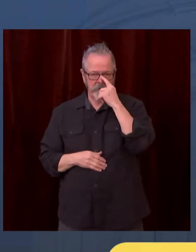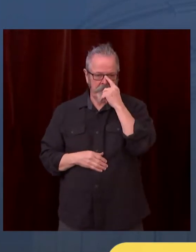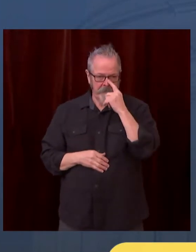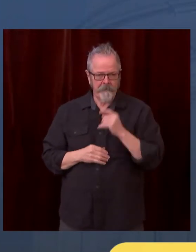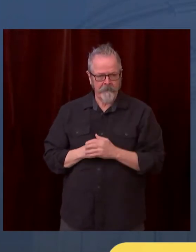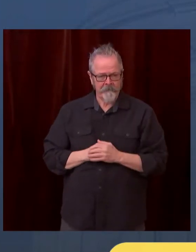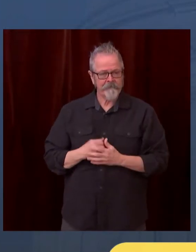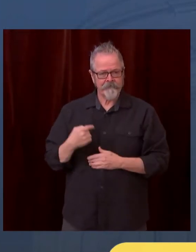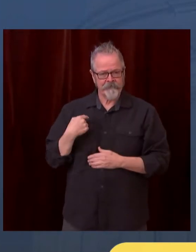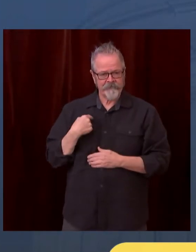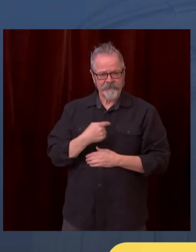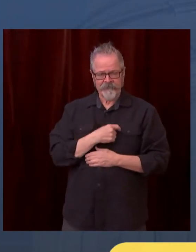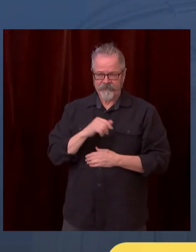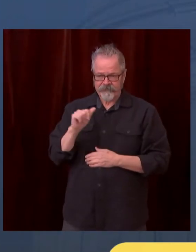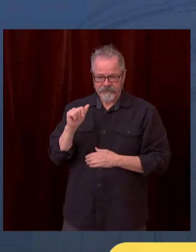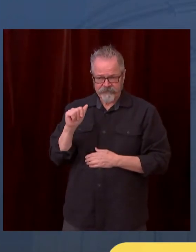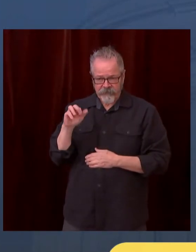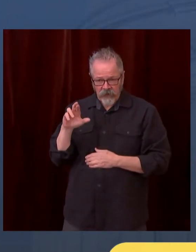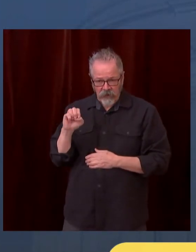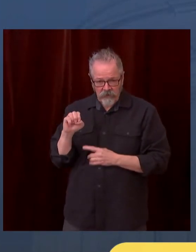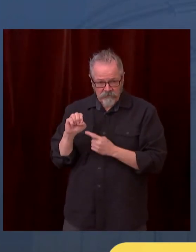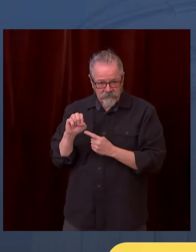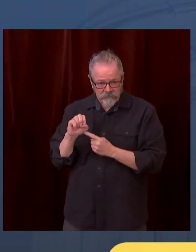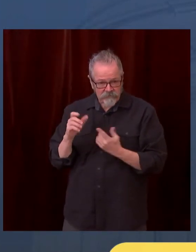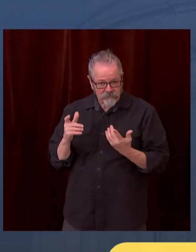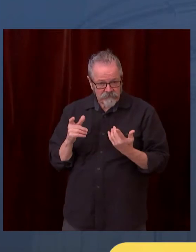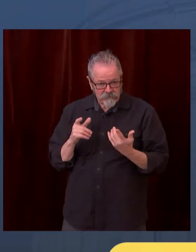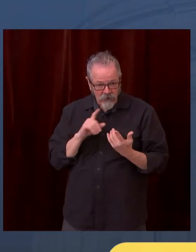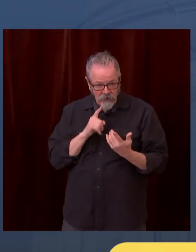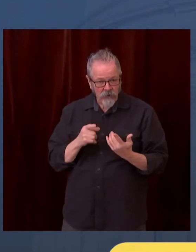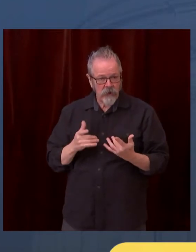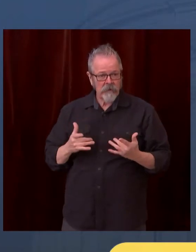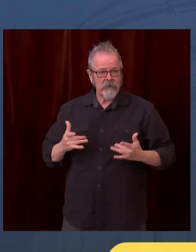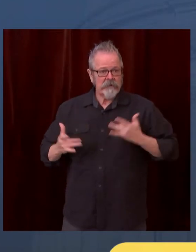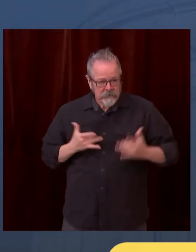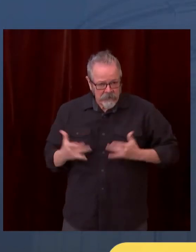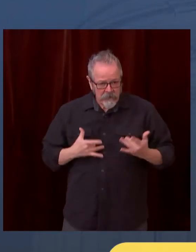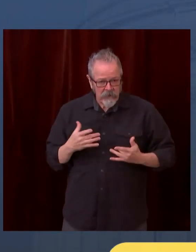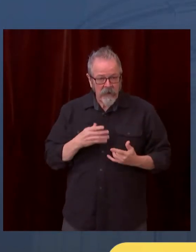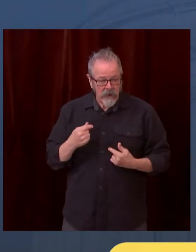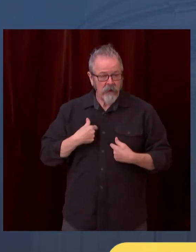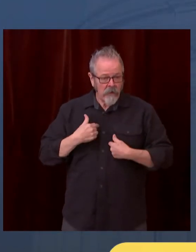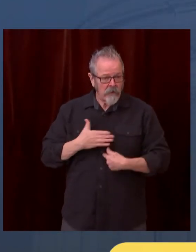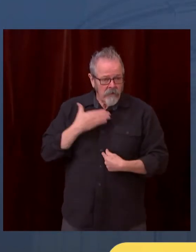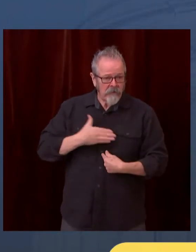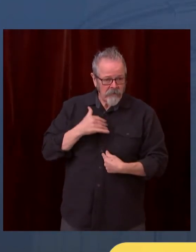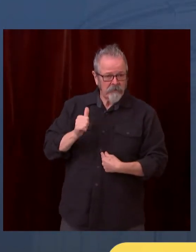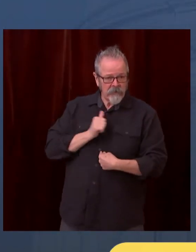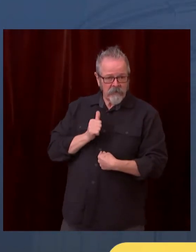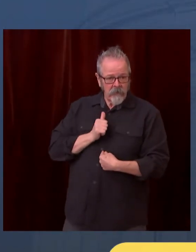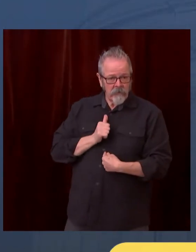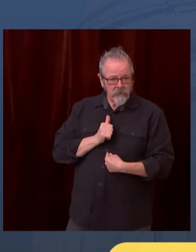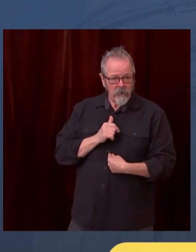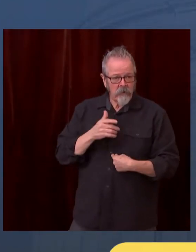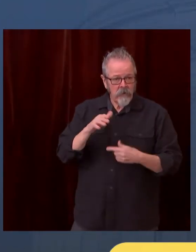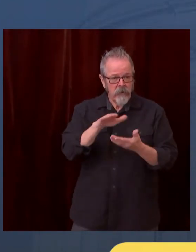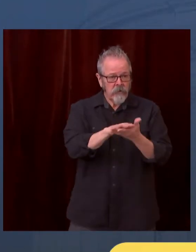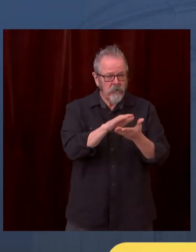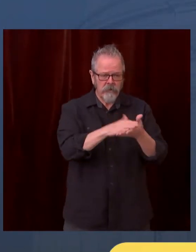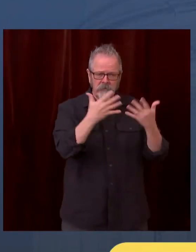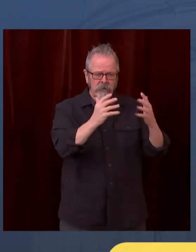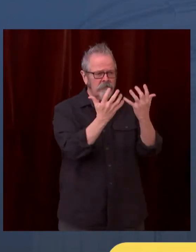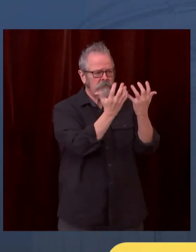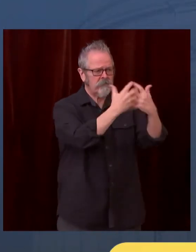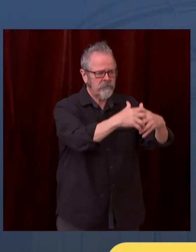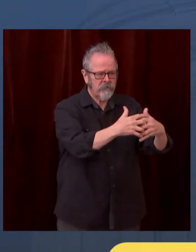observed this firsthand, that so many schools have figured this out in a way that fits their communities. Some